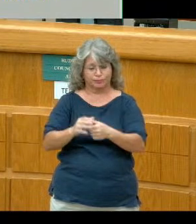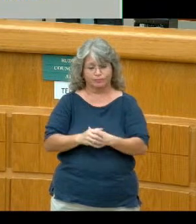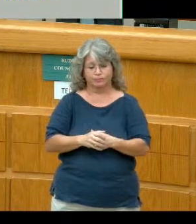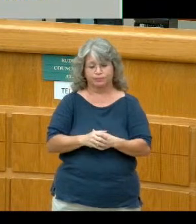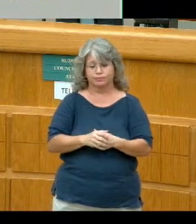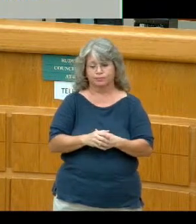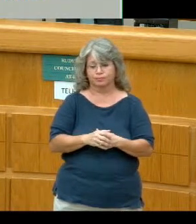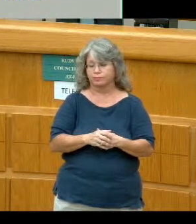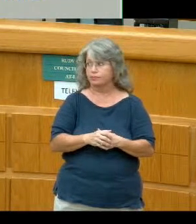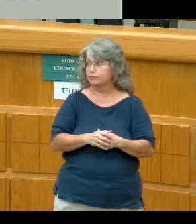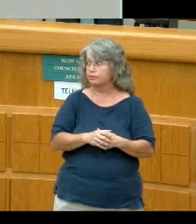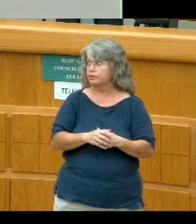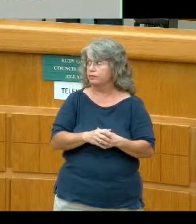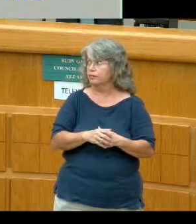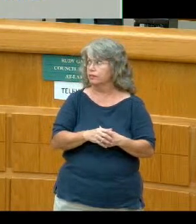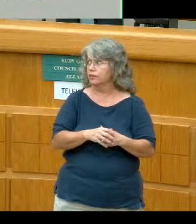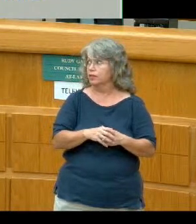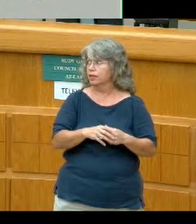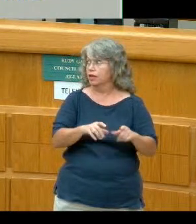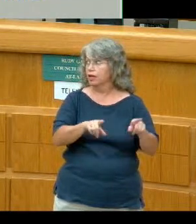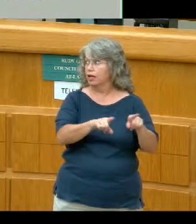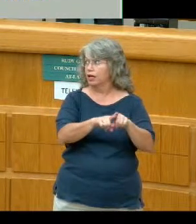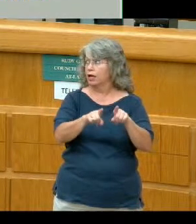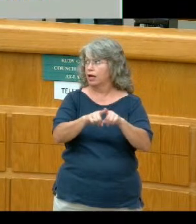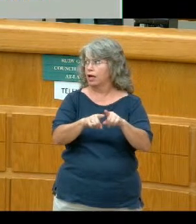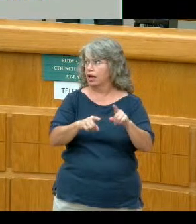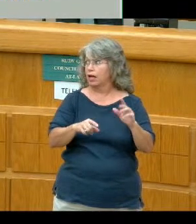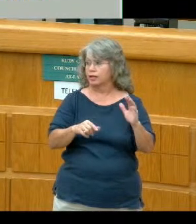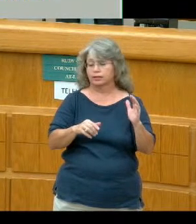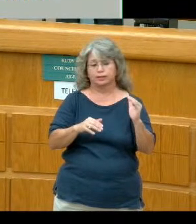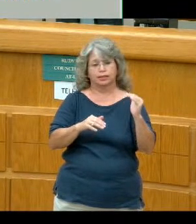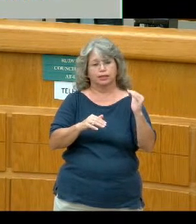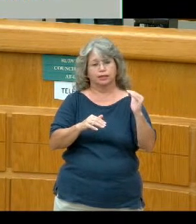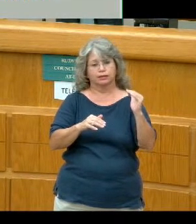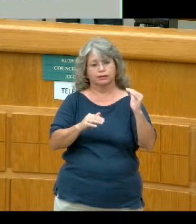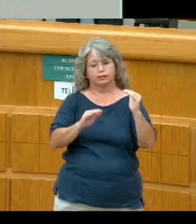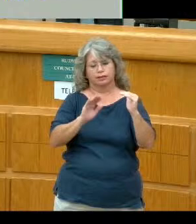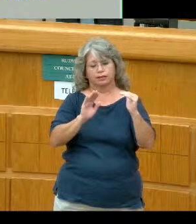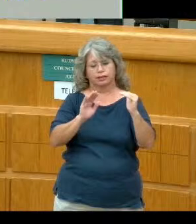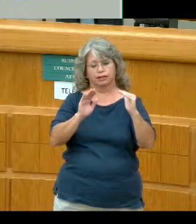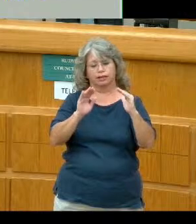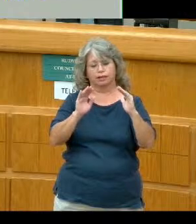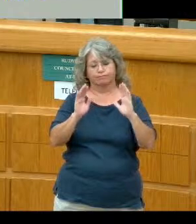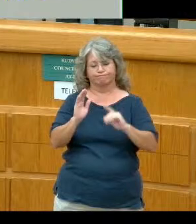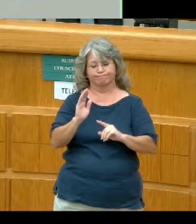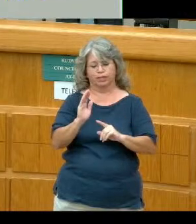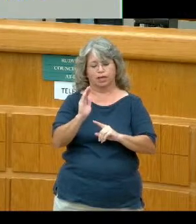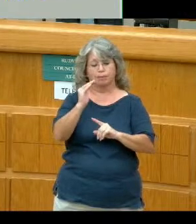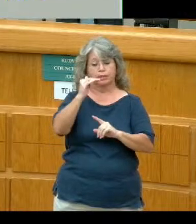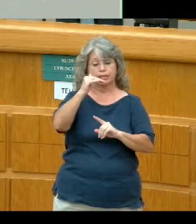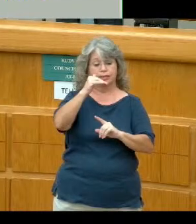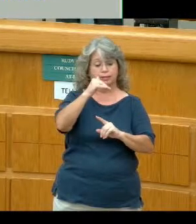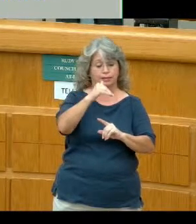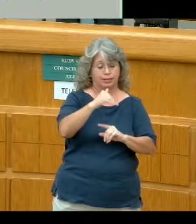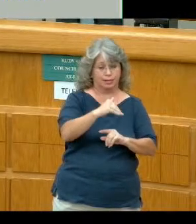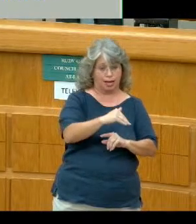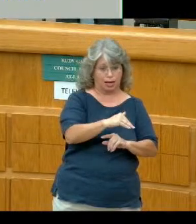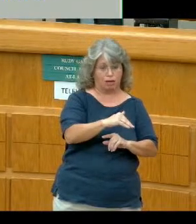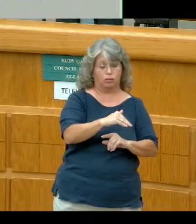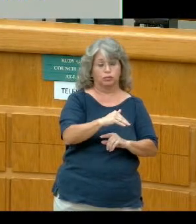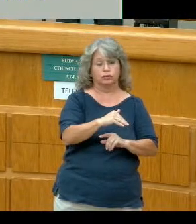Then we trigger it again as we come down, and we get that fall outbreak under control.